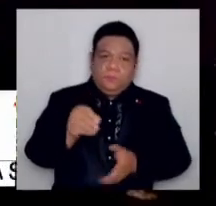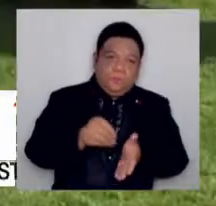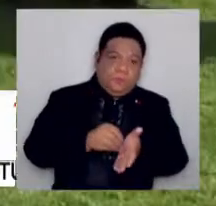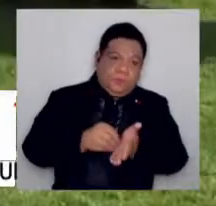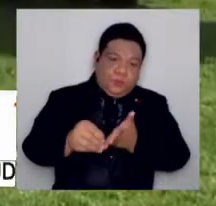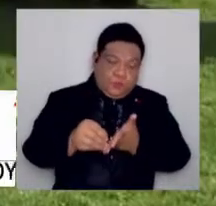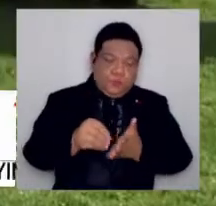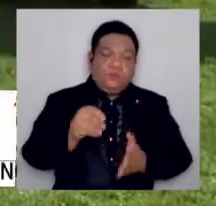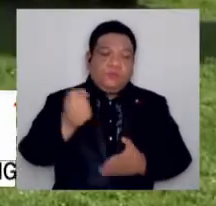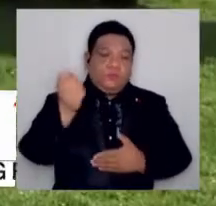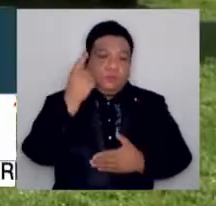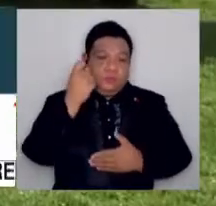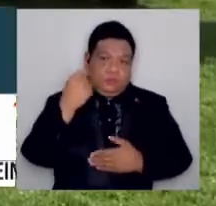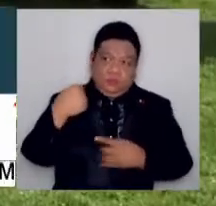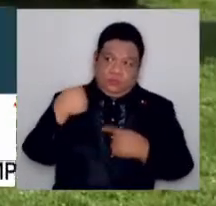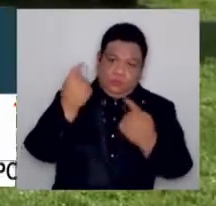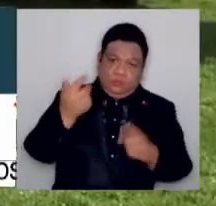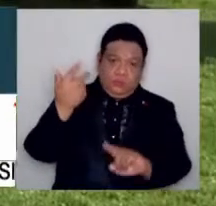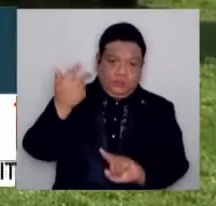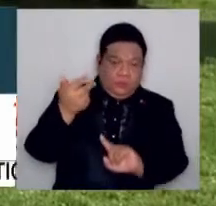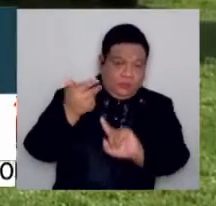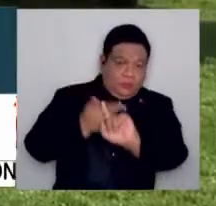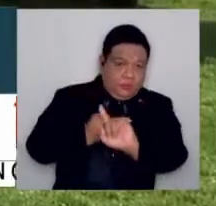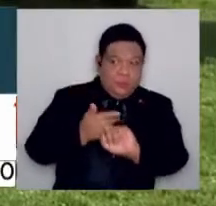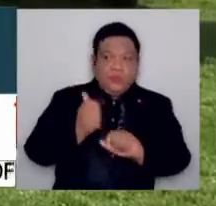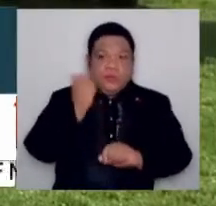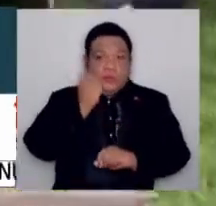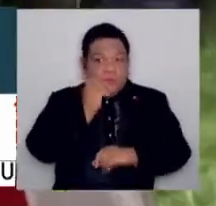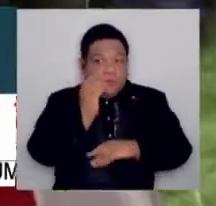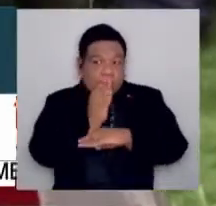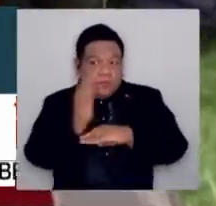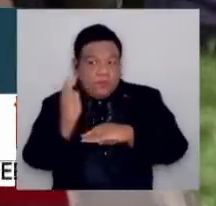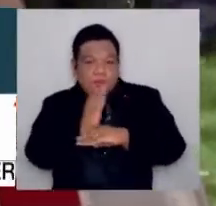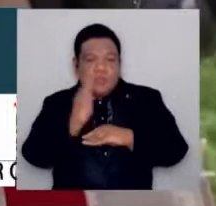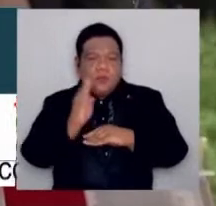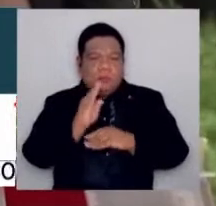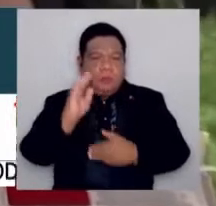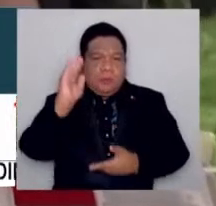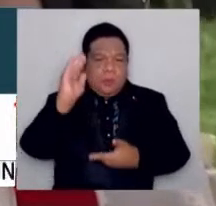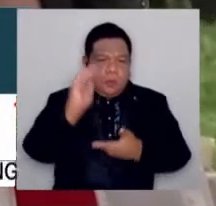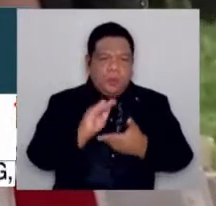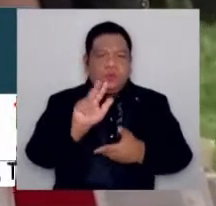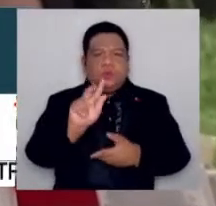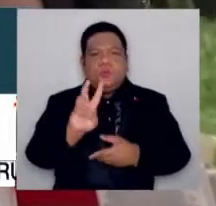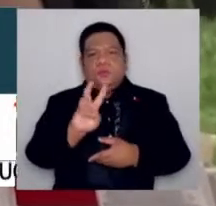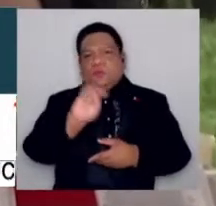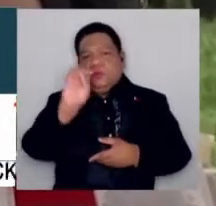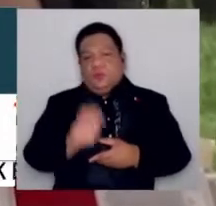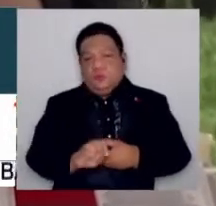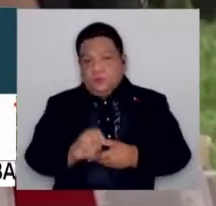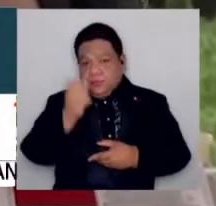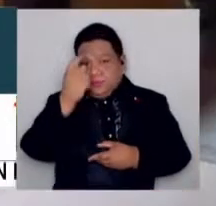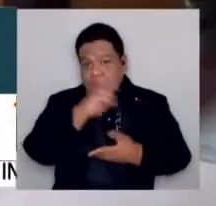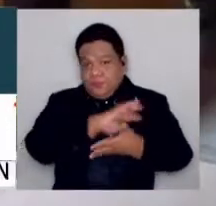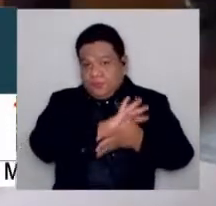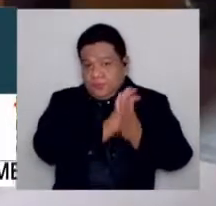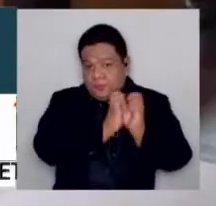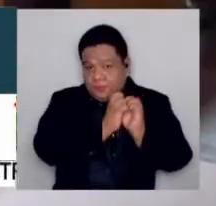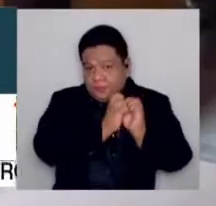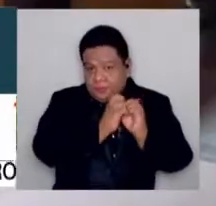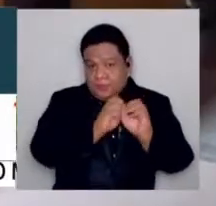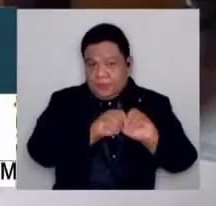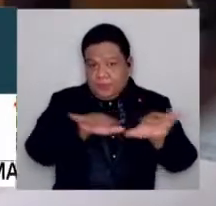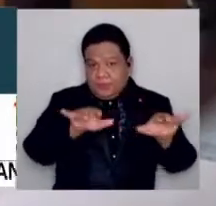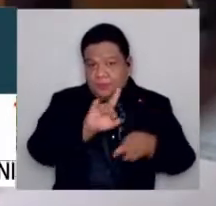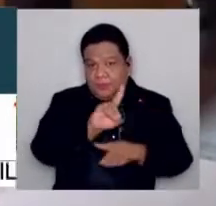the last 3 months, the daily average has fallen by 36% as the surge from the Delta variant eases. Health